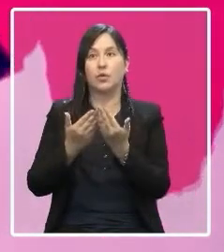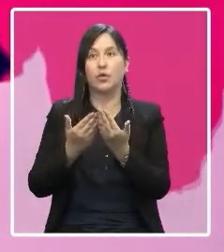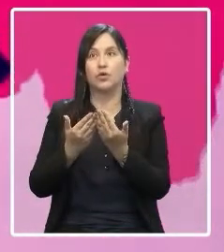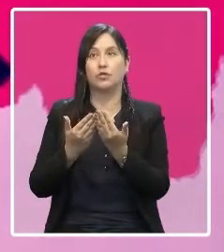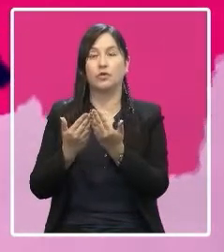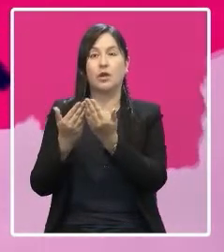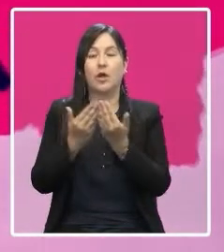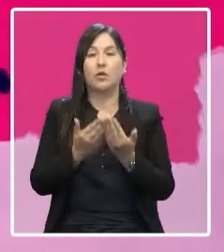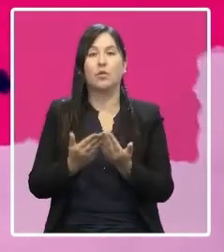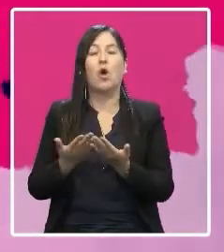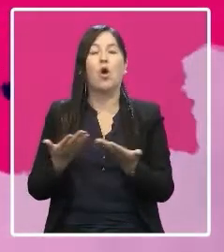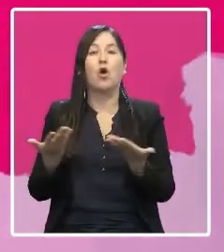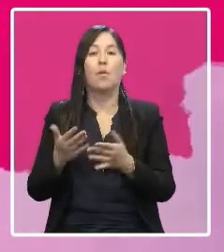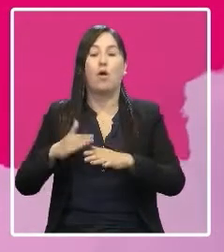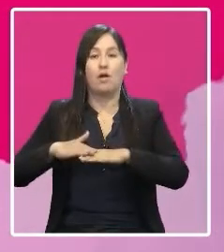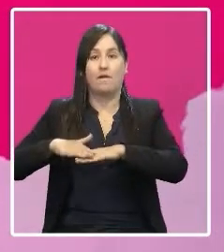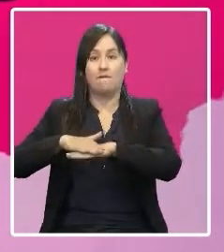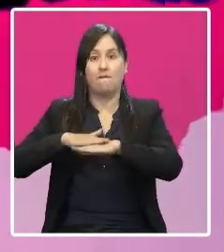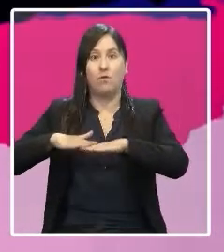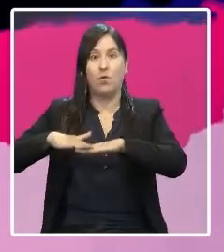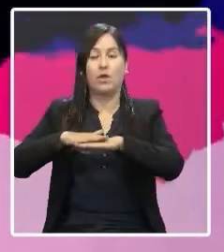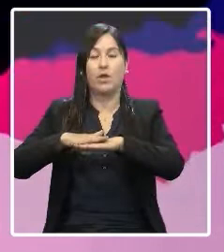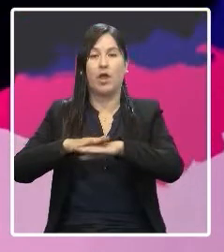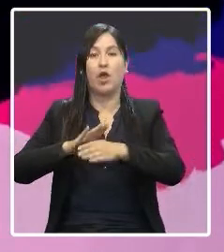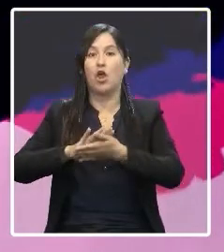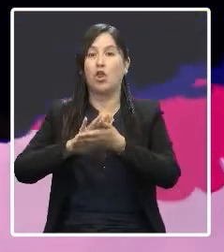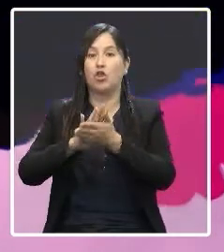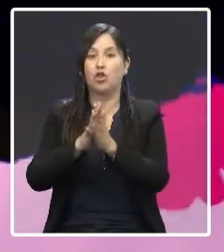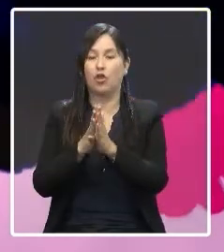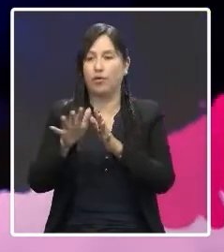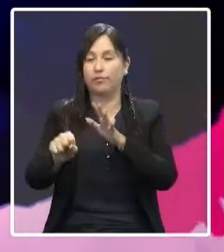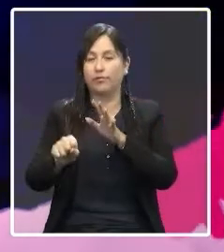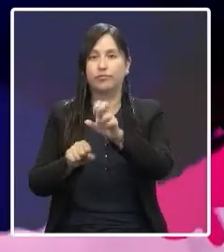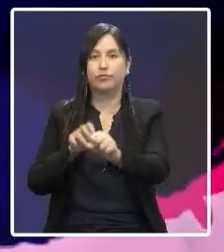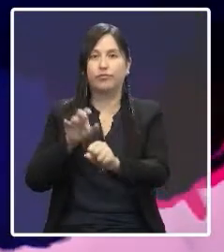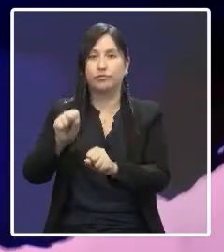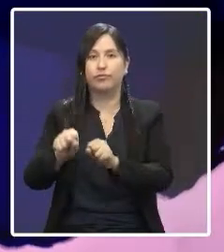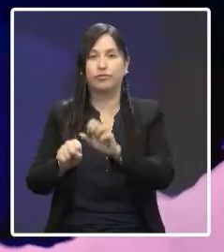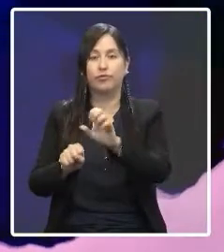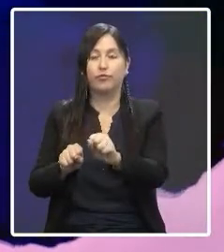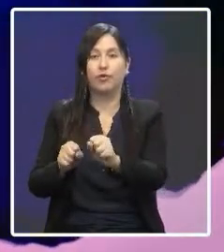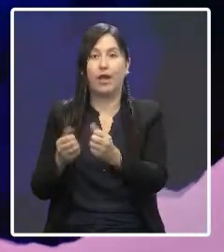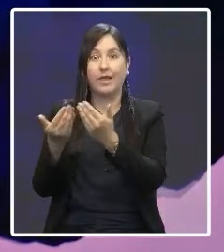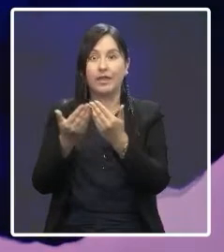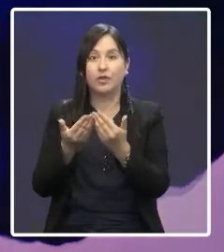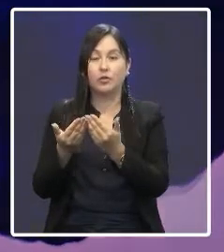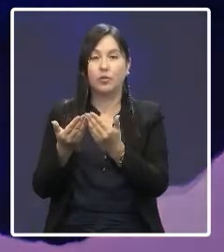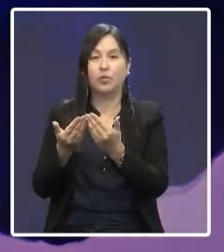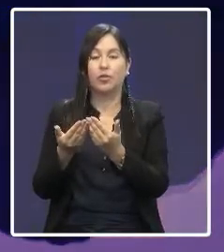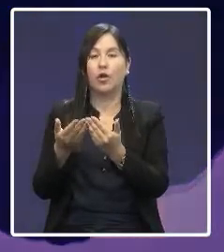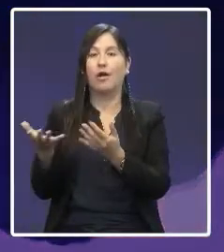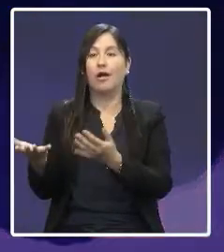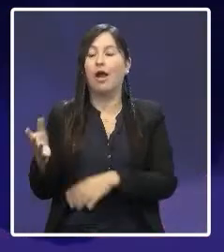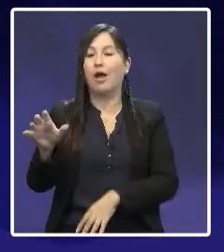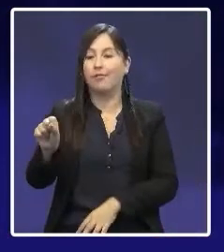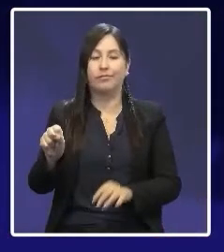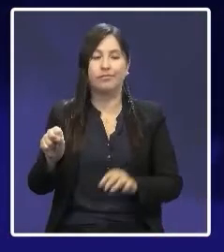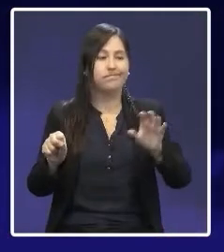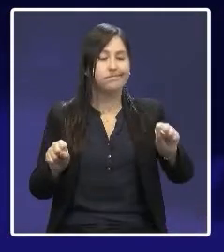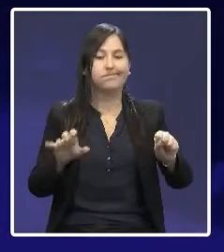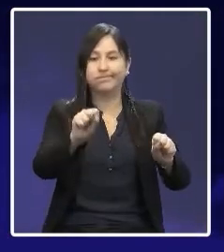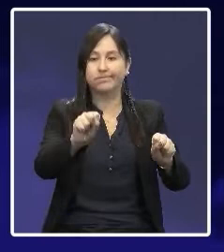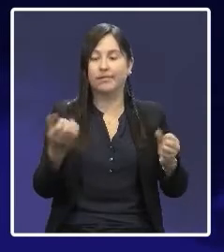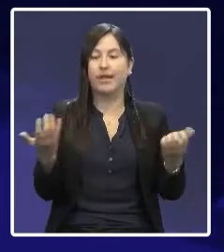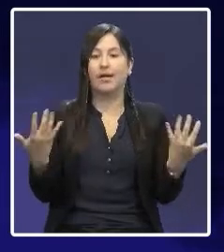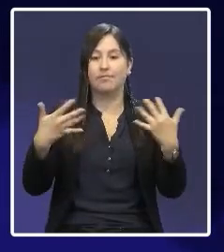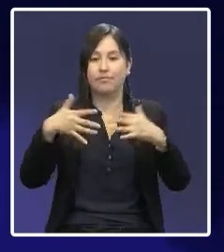been done in a particular area, combine all the findings together to get a real picture of what the true situation is in relation to different types